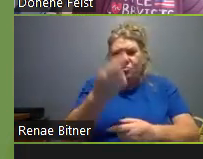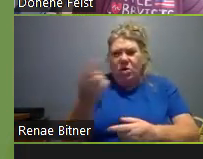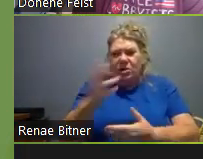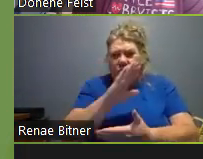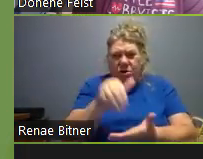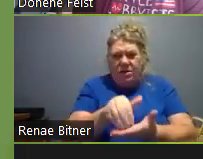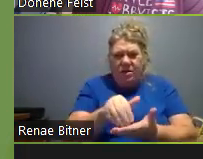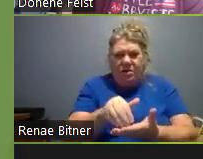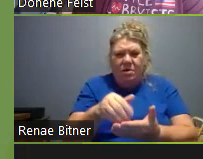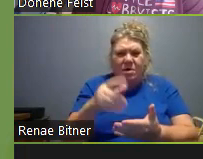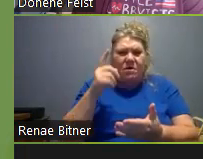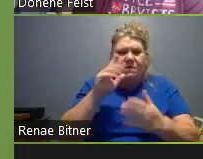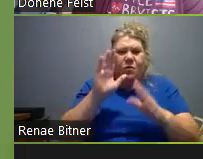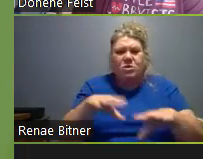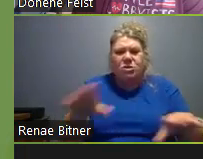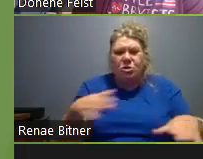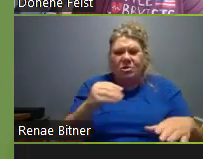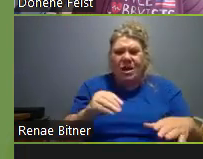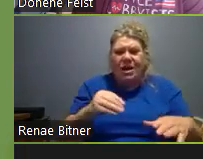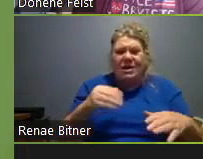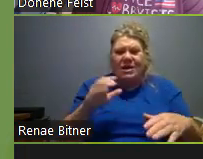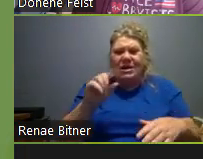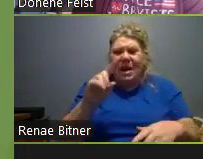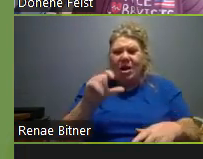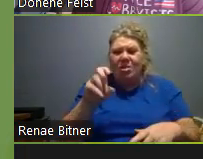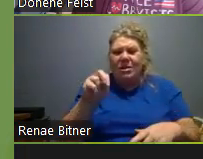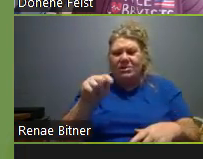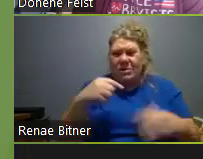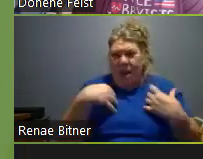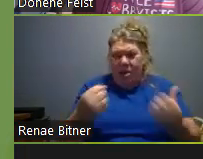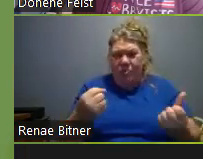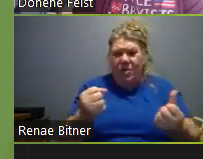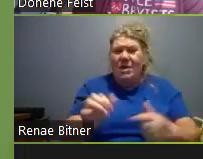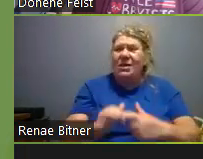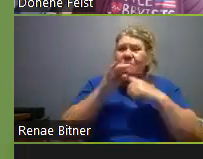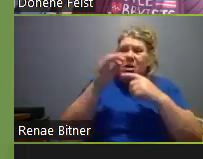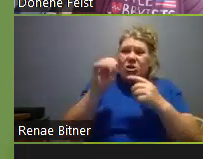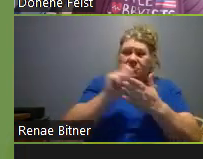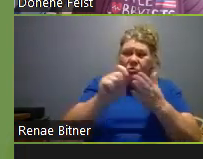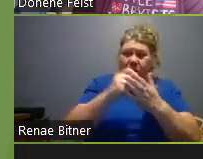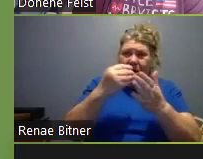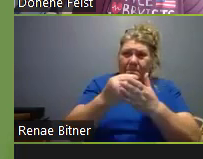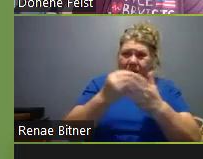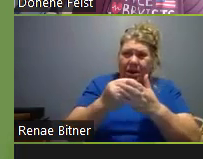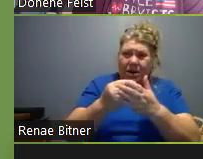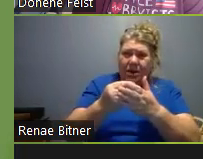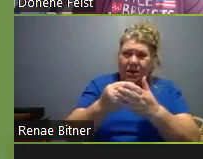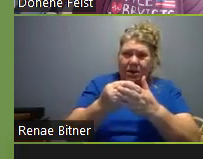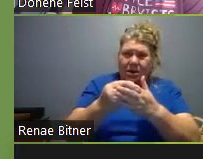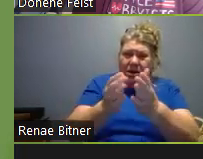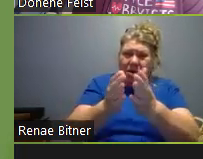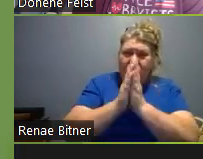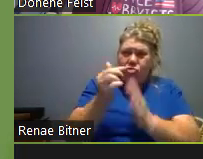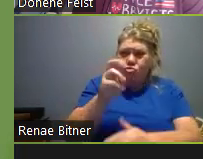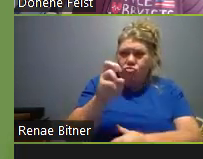a wonderful resource, particularly if you might be writing grants or some progress papers,